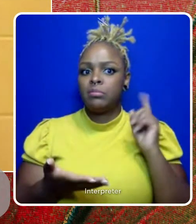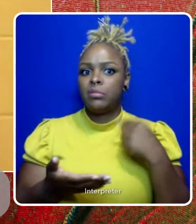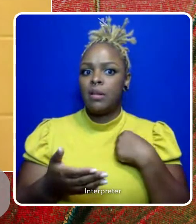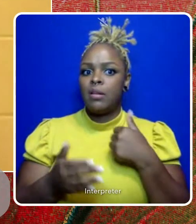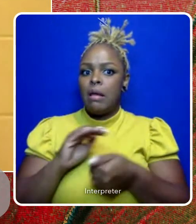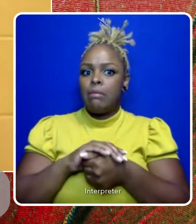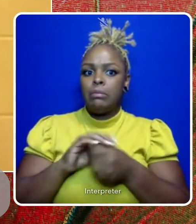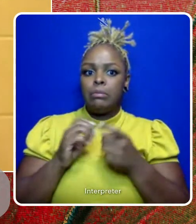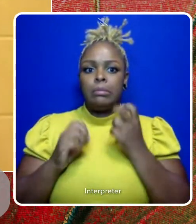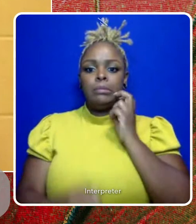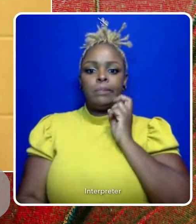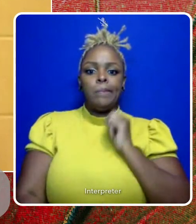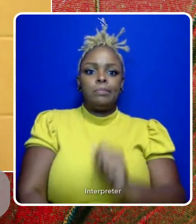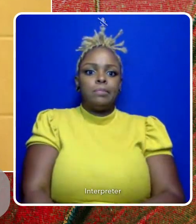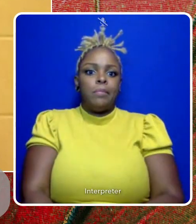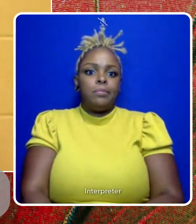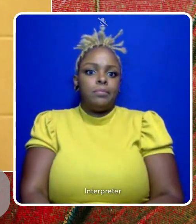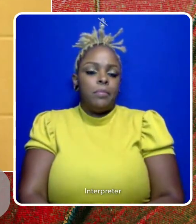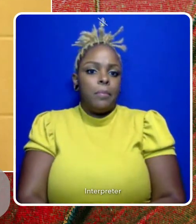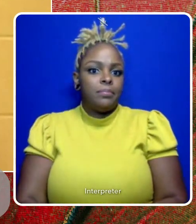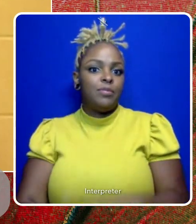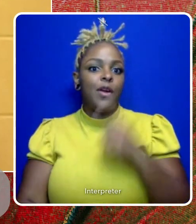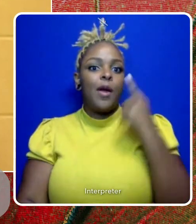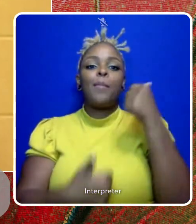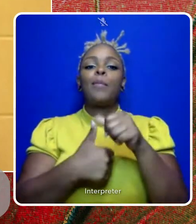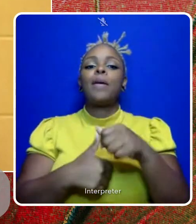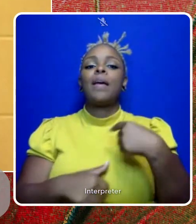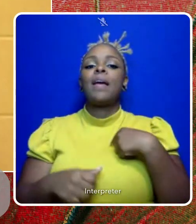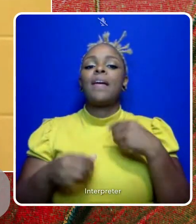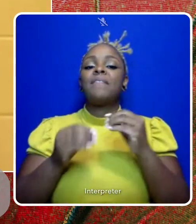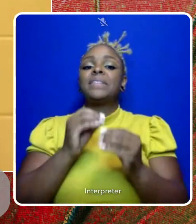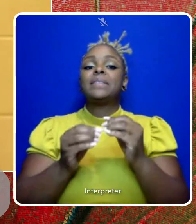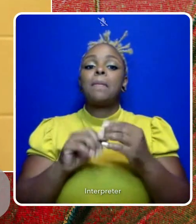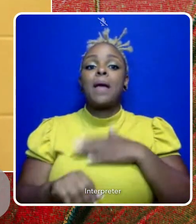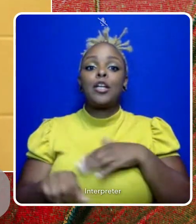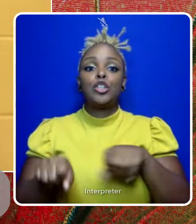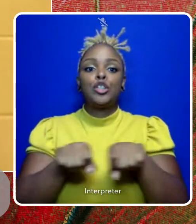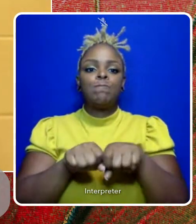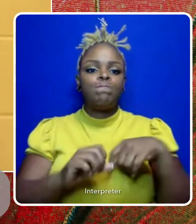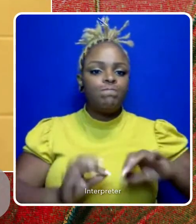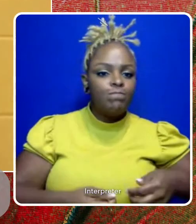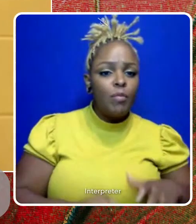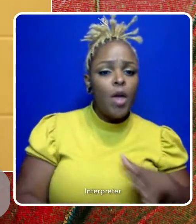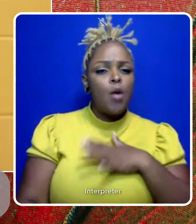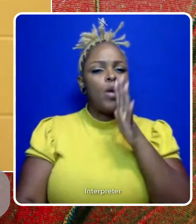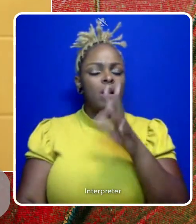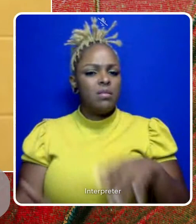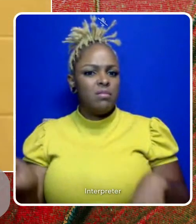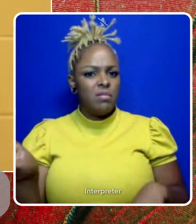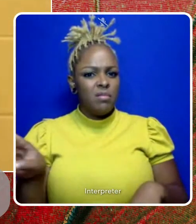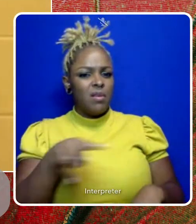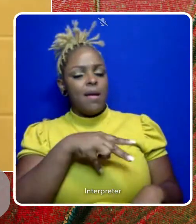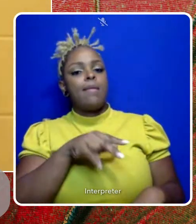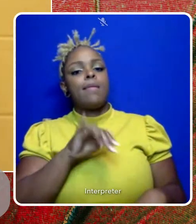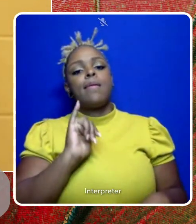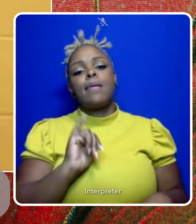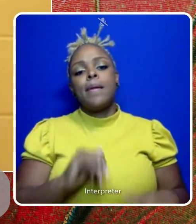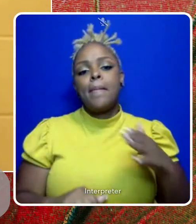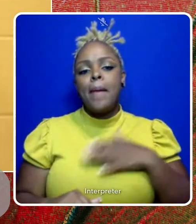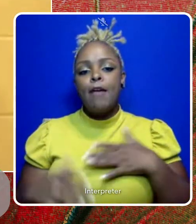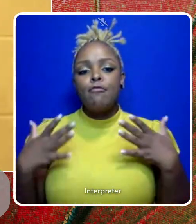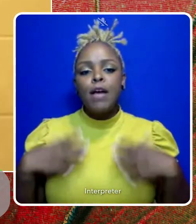the missing forever of my newest dress. I could see her list of complaints forming. Where are her